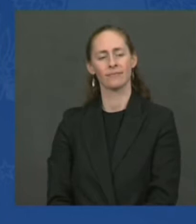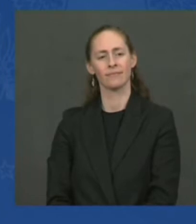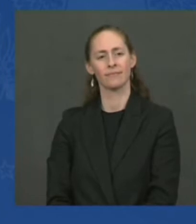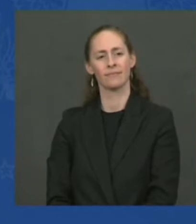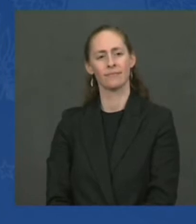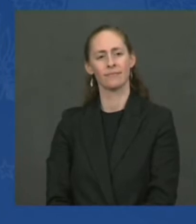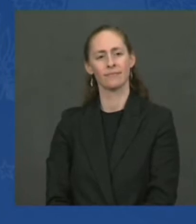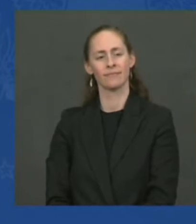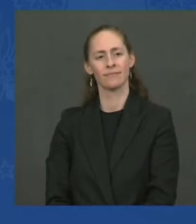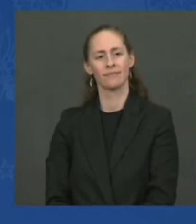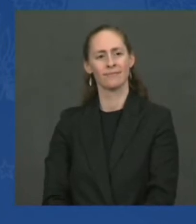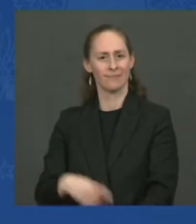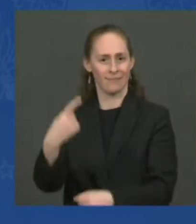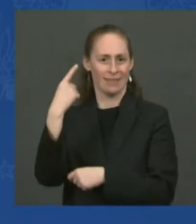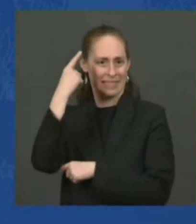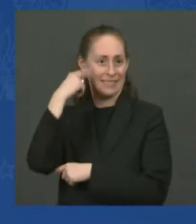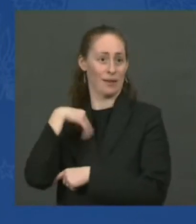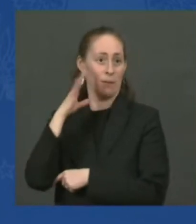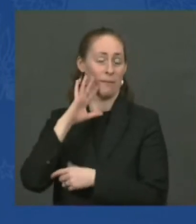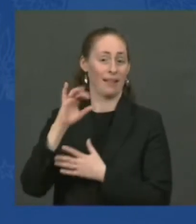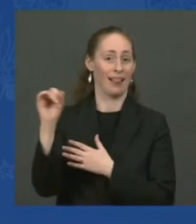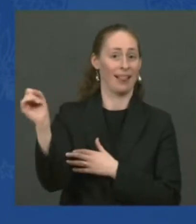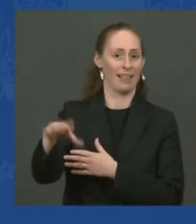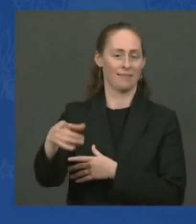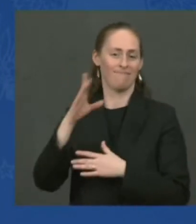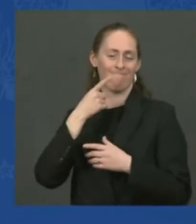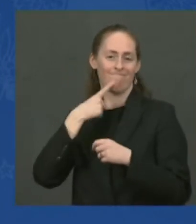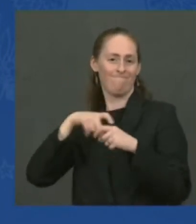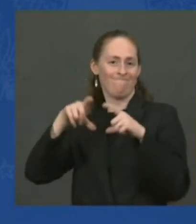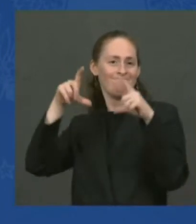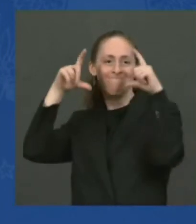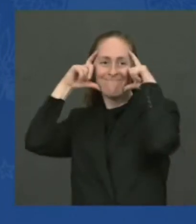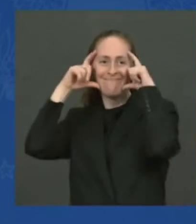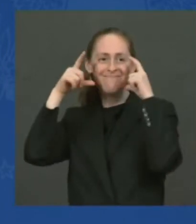when our guest from the Carolinas was talking about